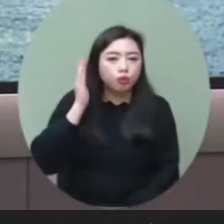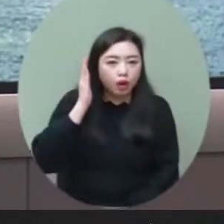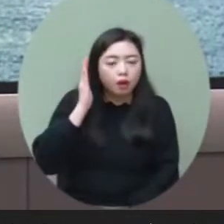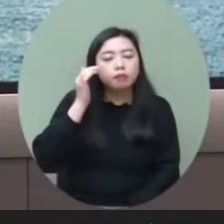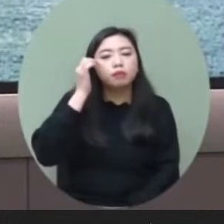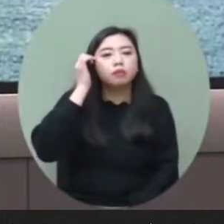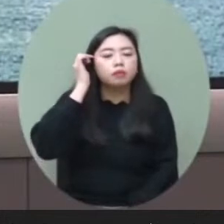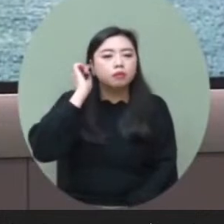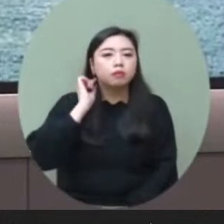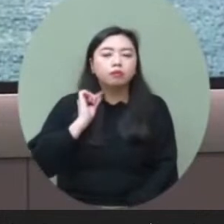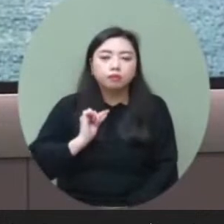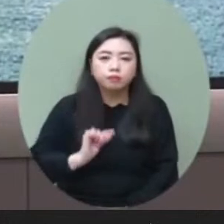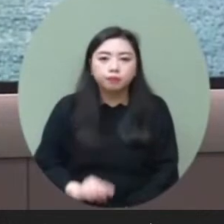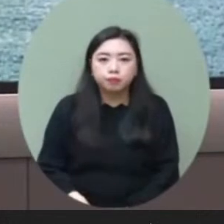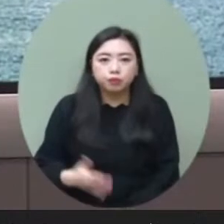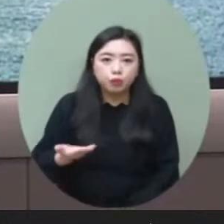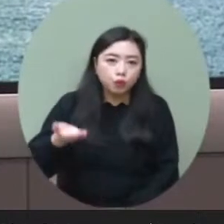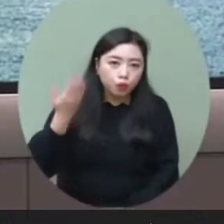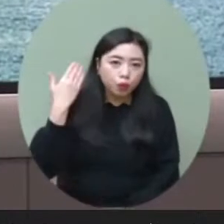15 females.